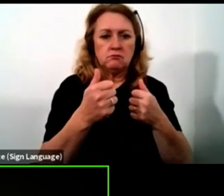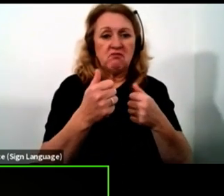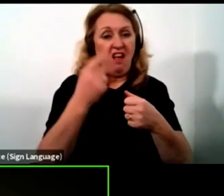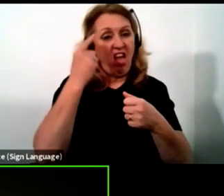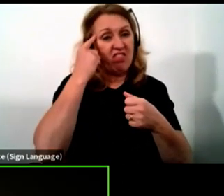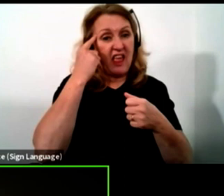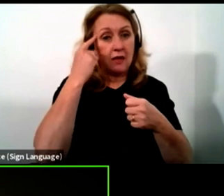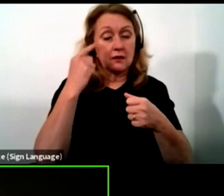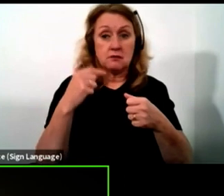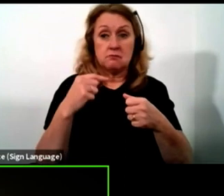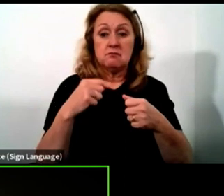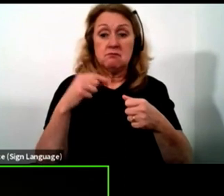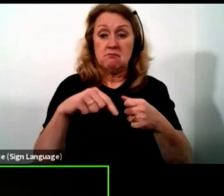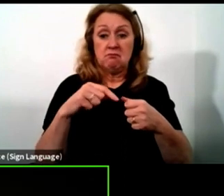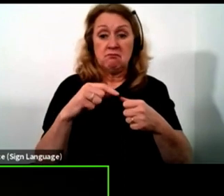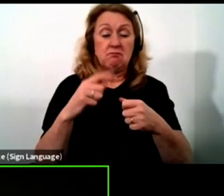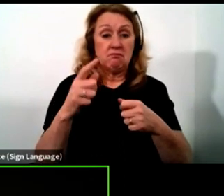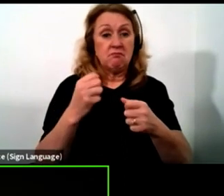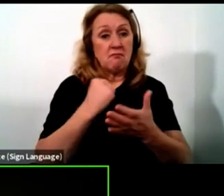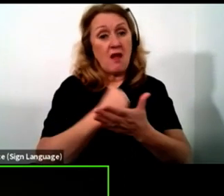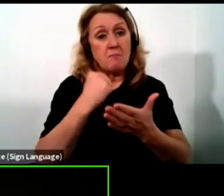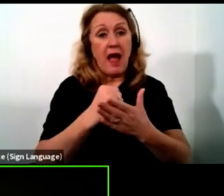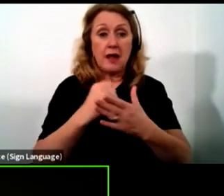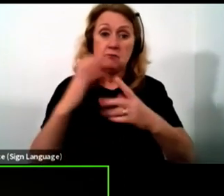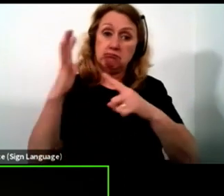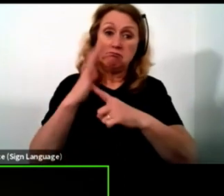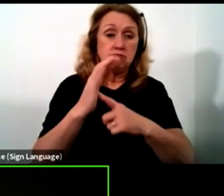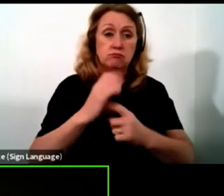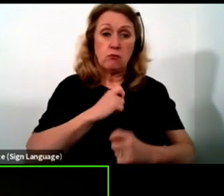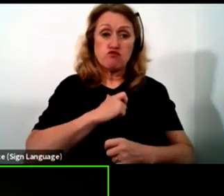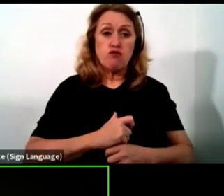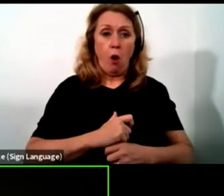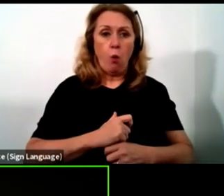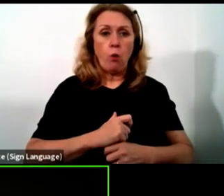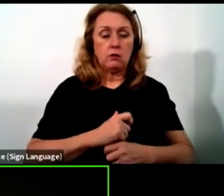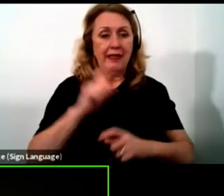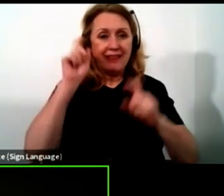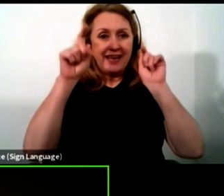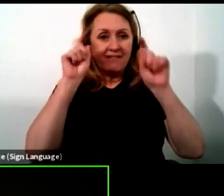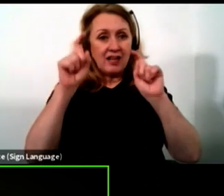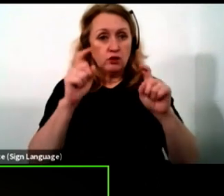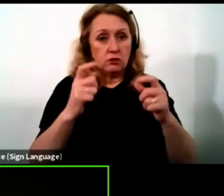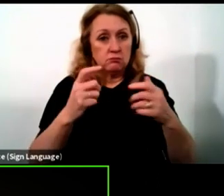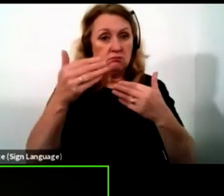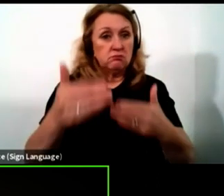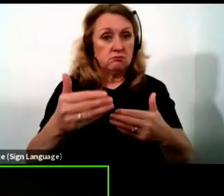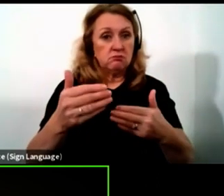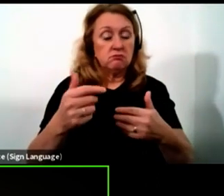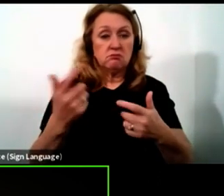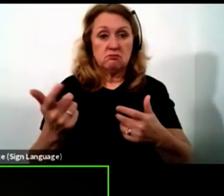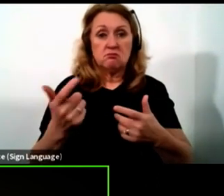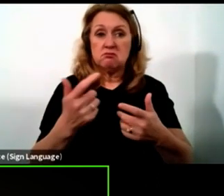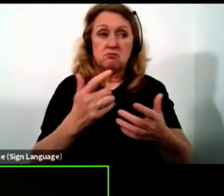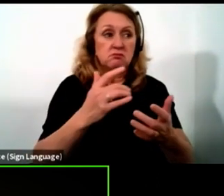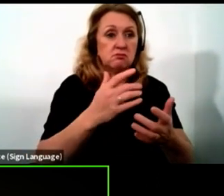where the bank has a key role to play. The bank has already started playing a key role in the innovation sector by creating, as I said,